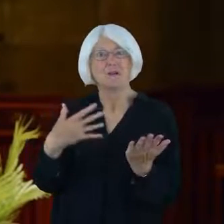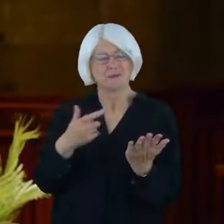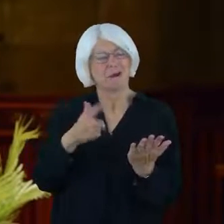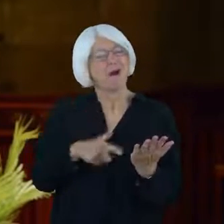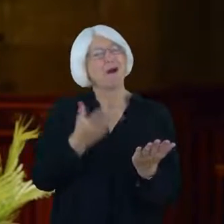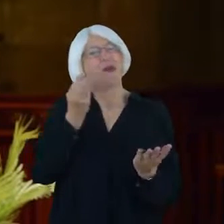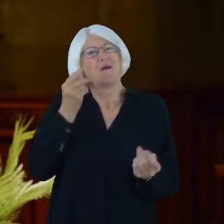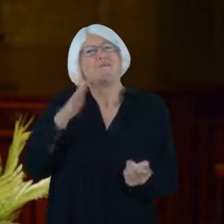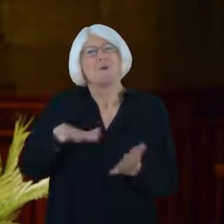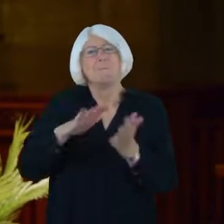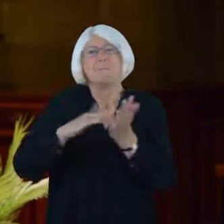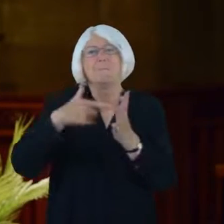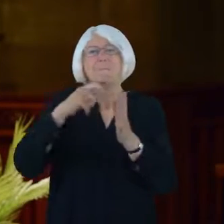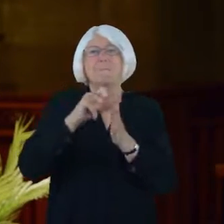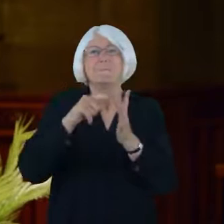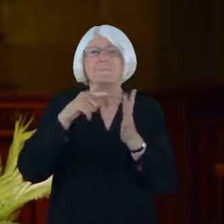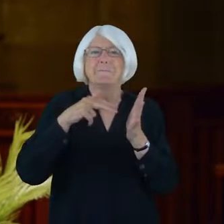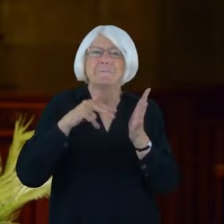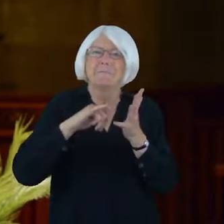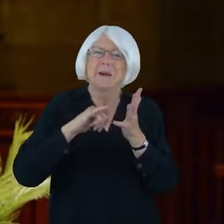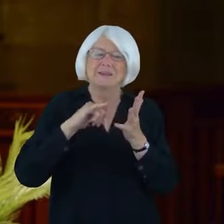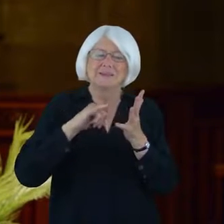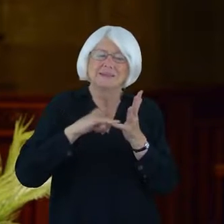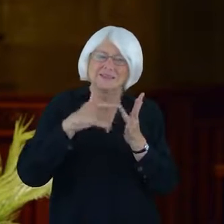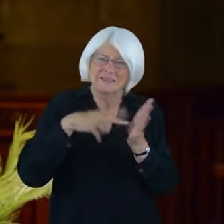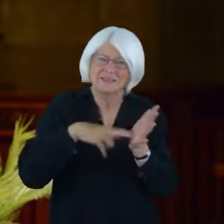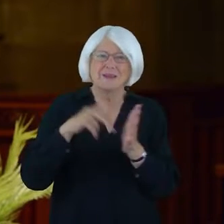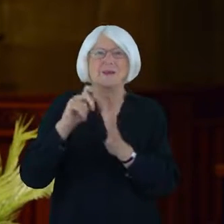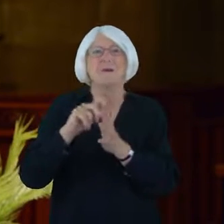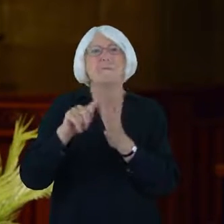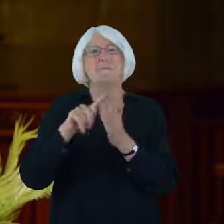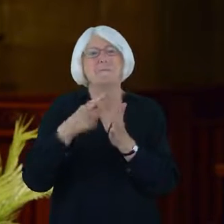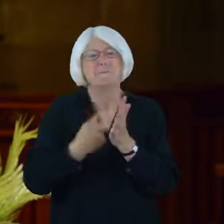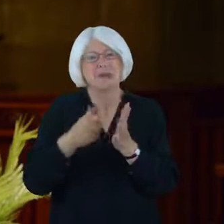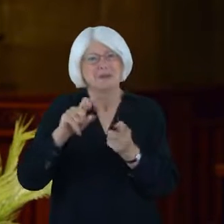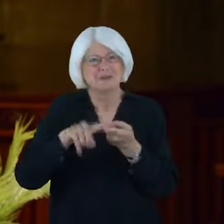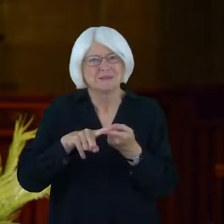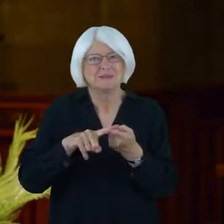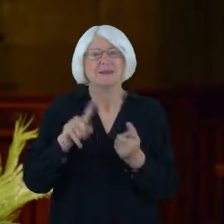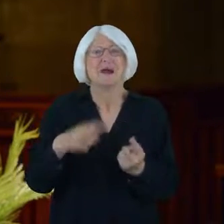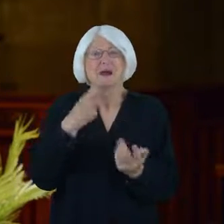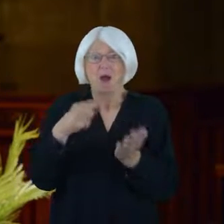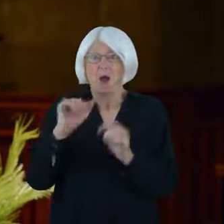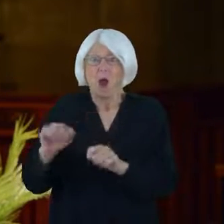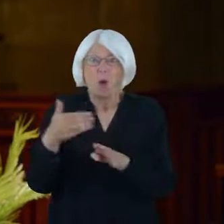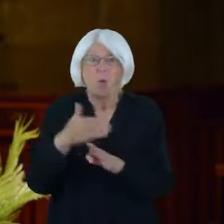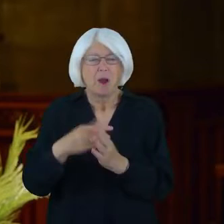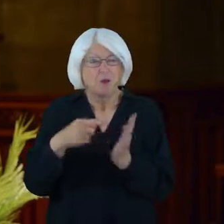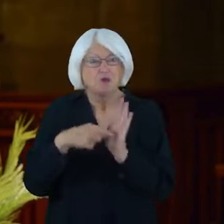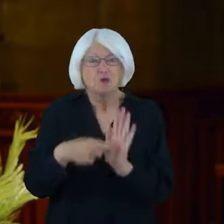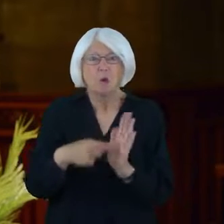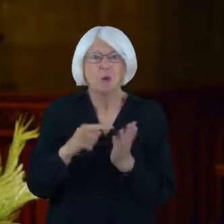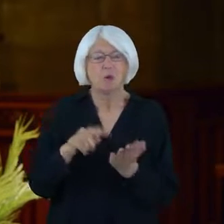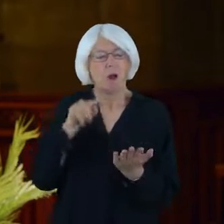work demonstrates how Hebrews receives Scripture as the voice of a triune God, Father, Son, and Holy